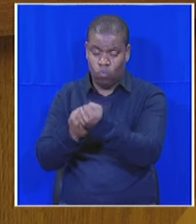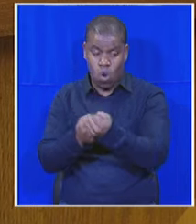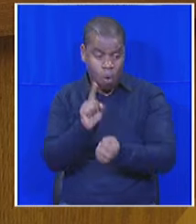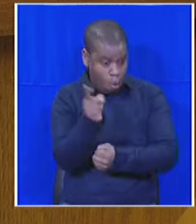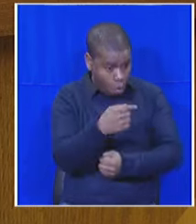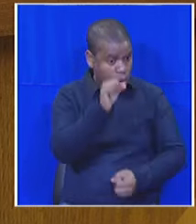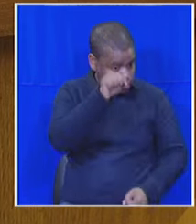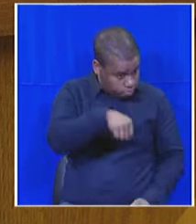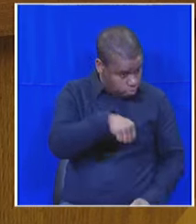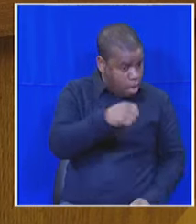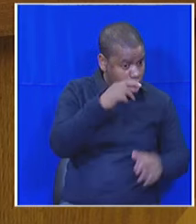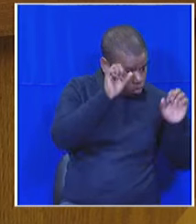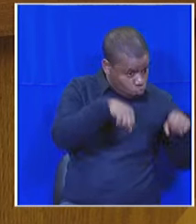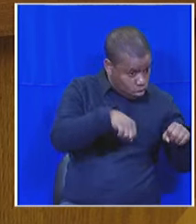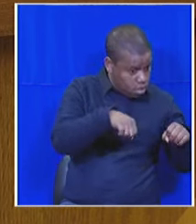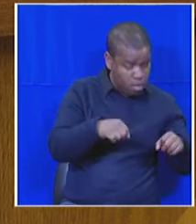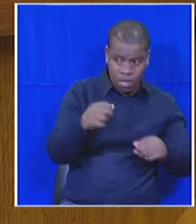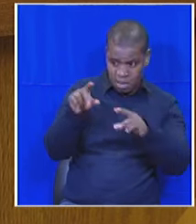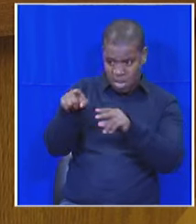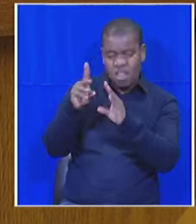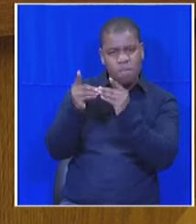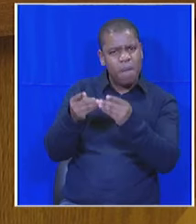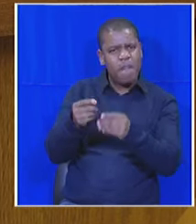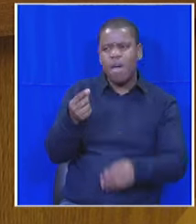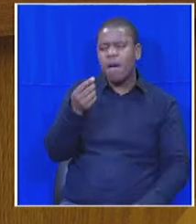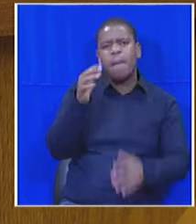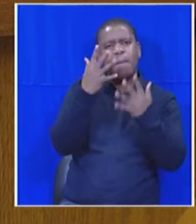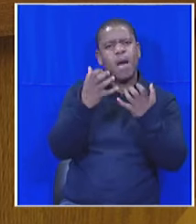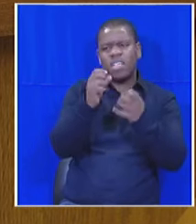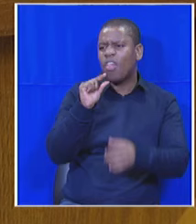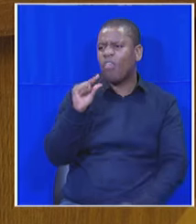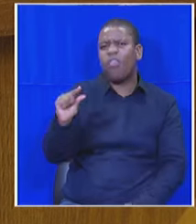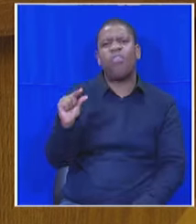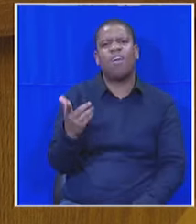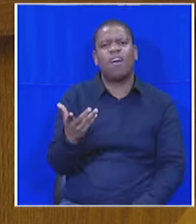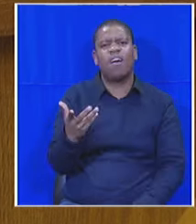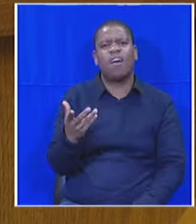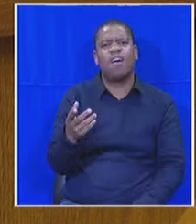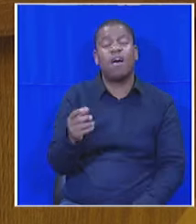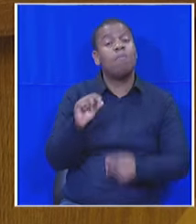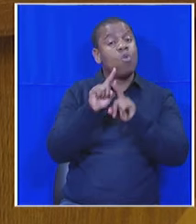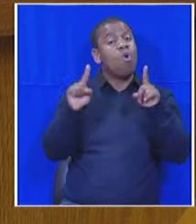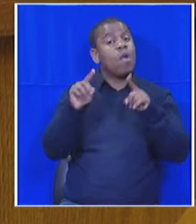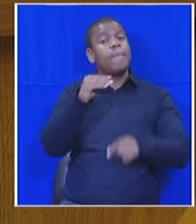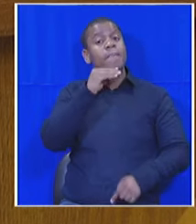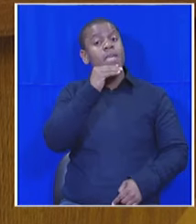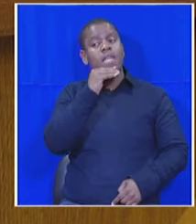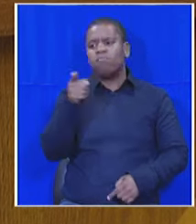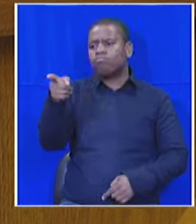is underfunded. But it doesn't mean that we must not pass the